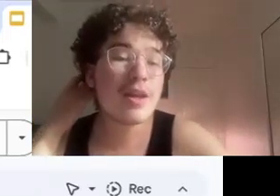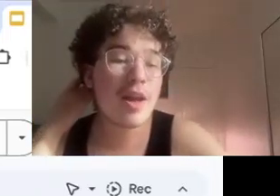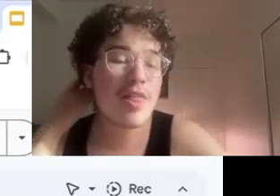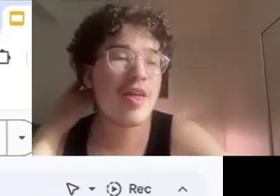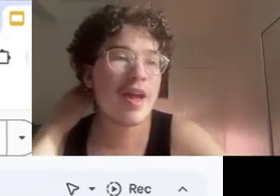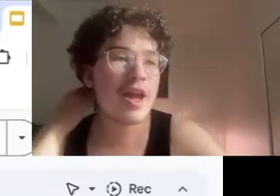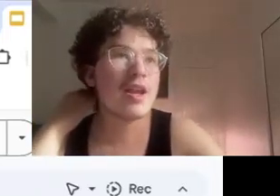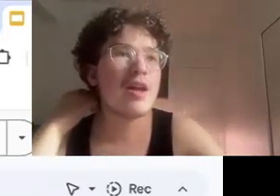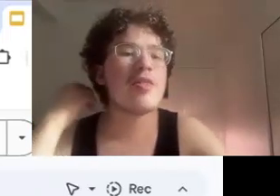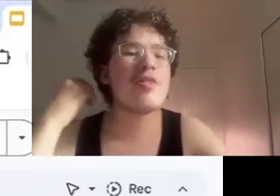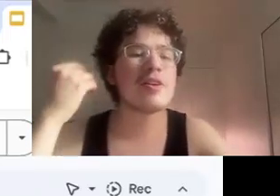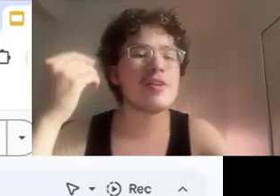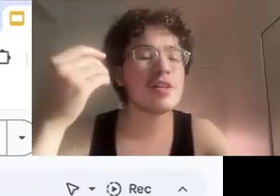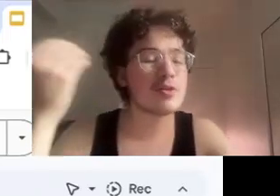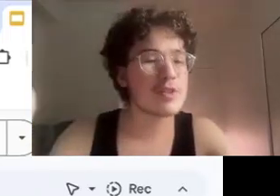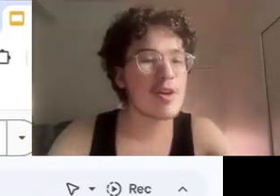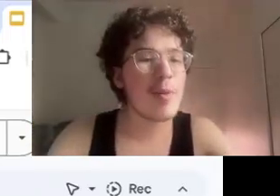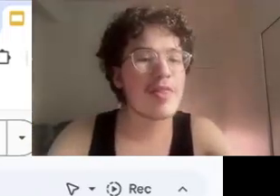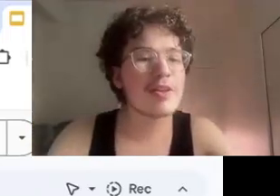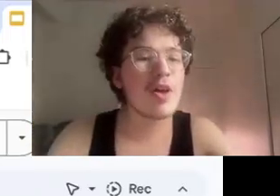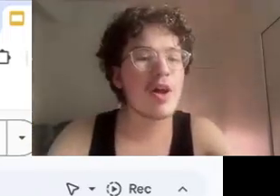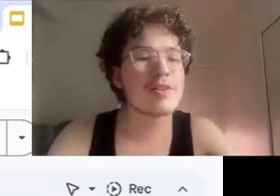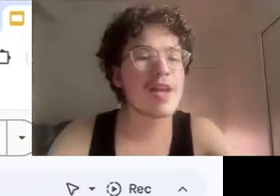highest rate of involuntary